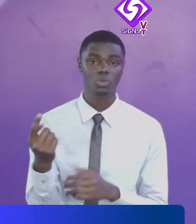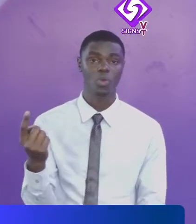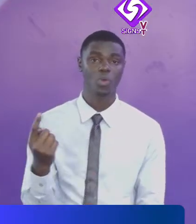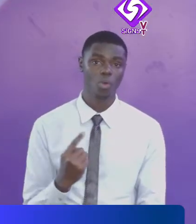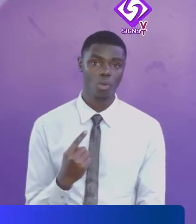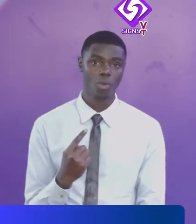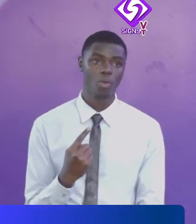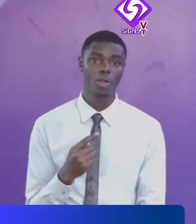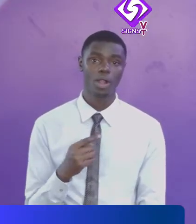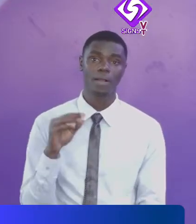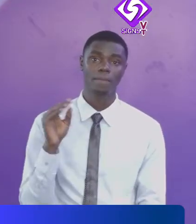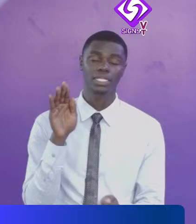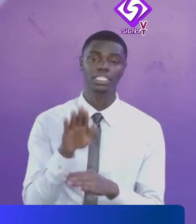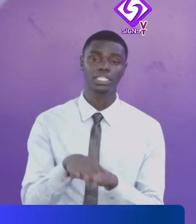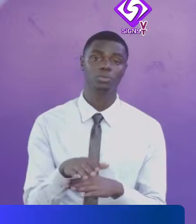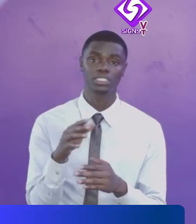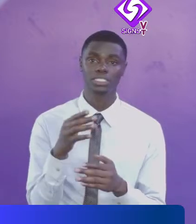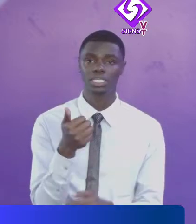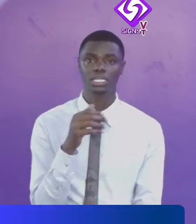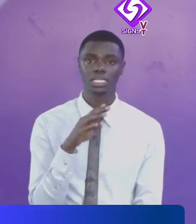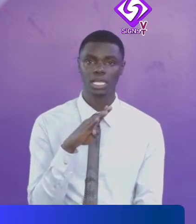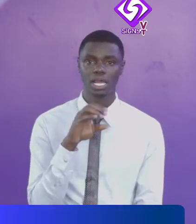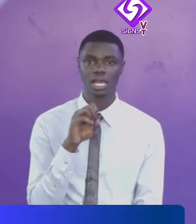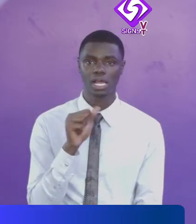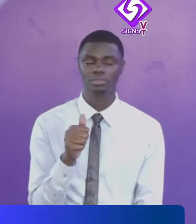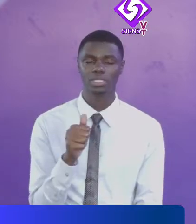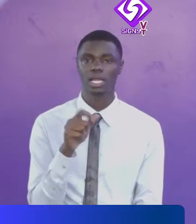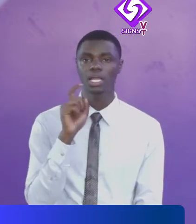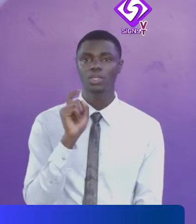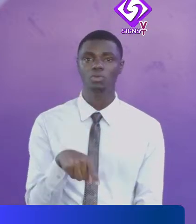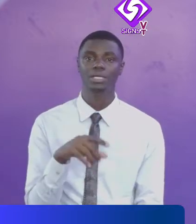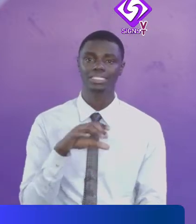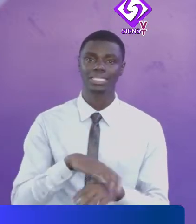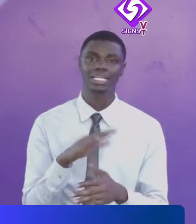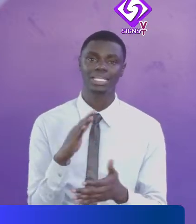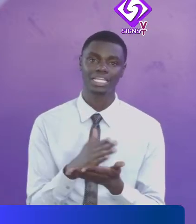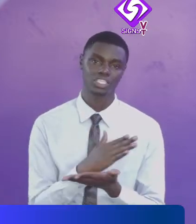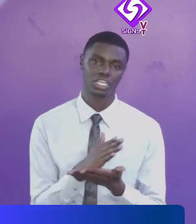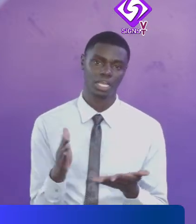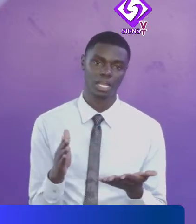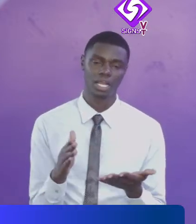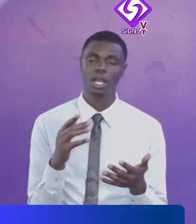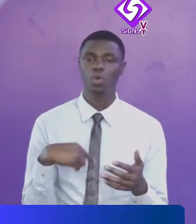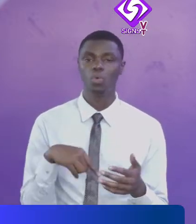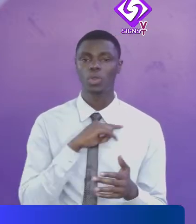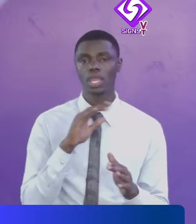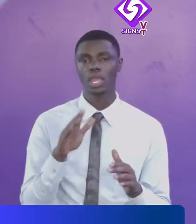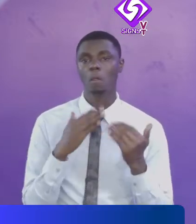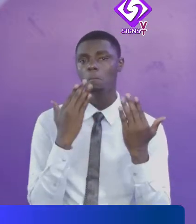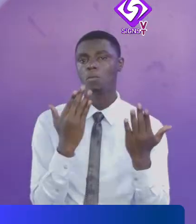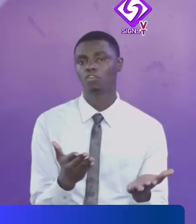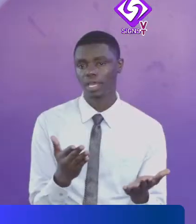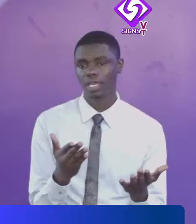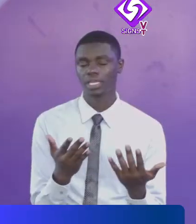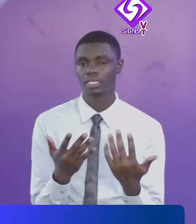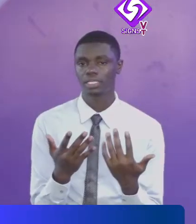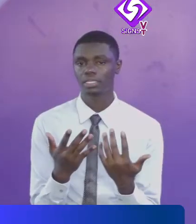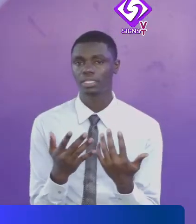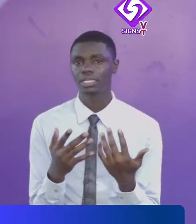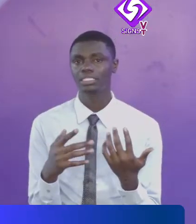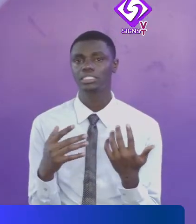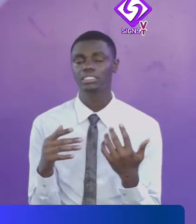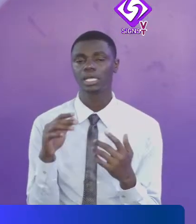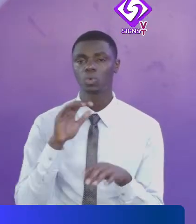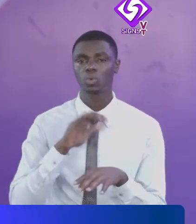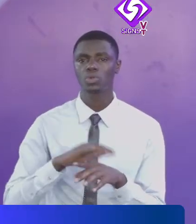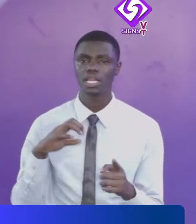your deposit in Absa, as Absa makes the money, you should get a share of that. So what we provide you is in a pooled kind of environment where